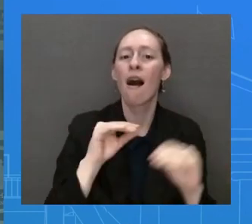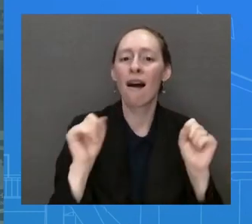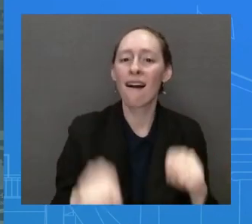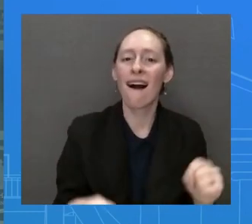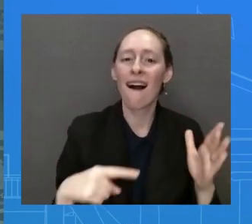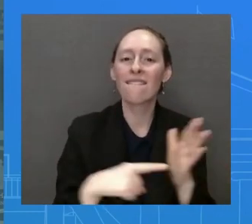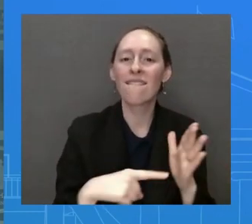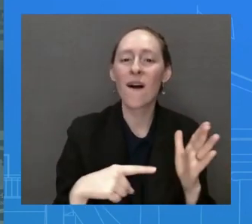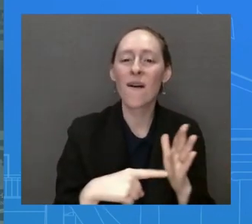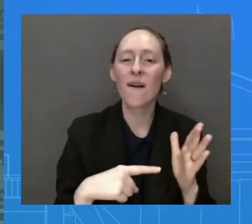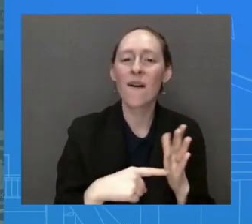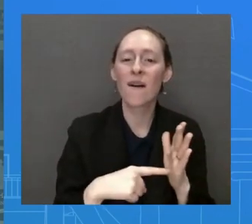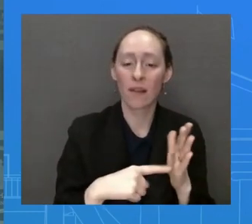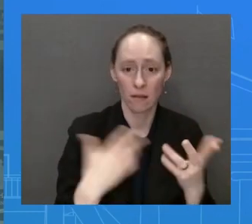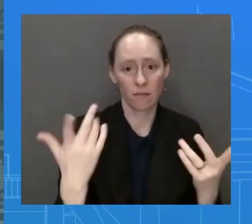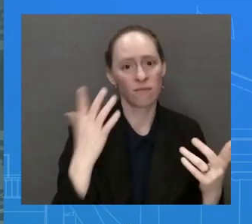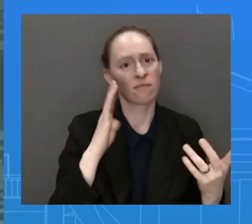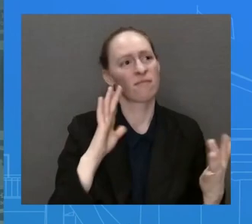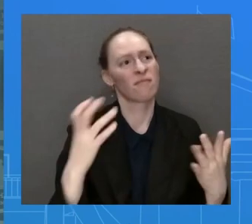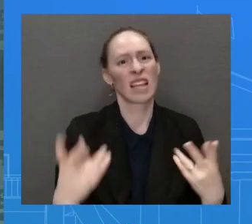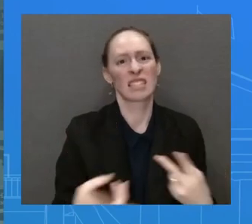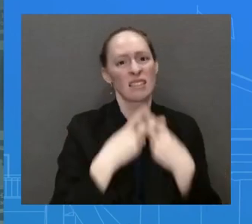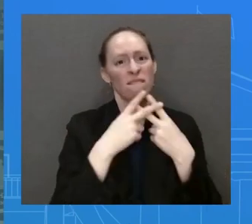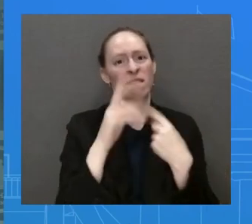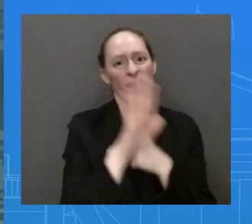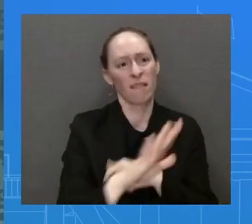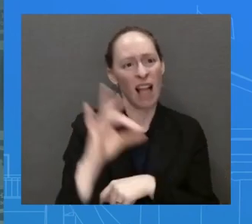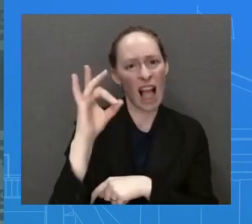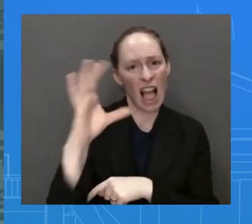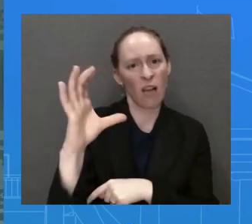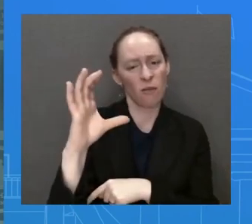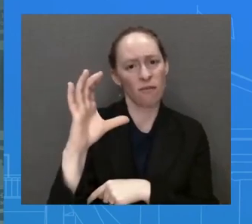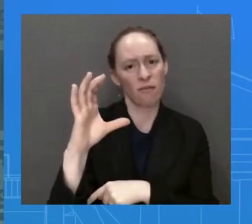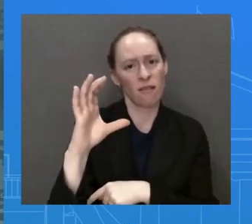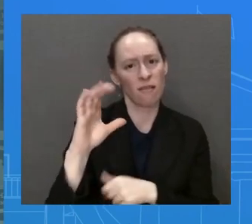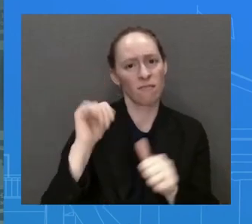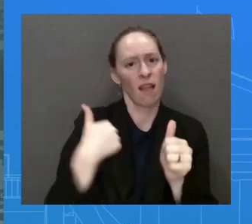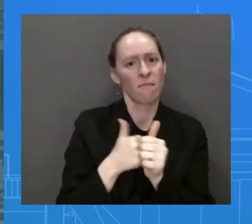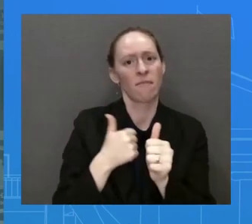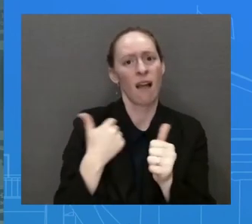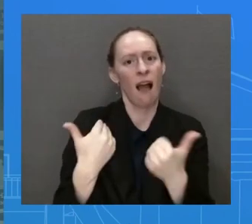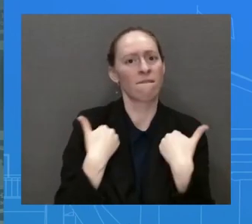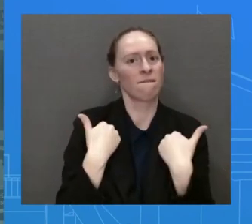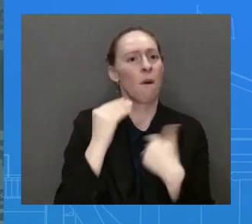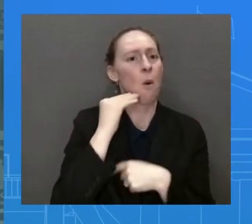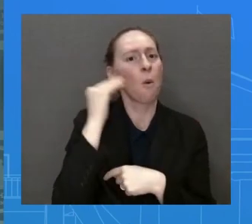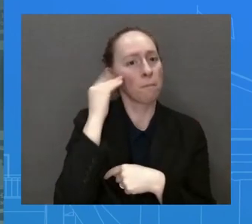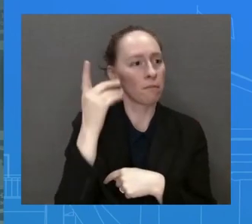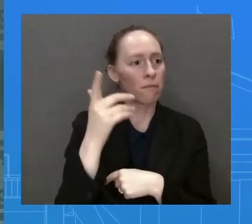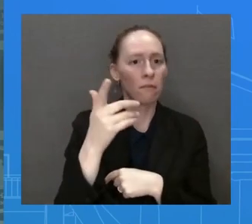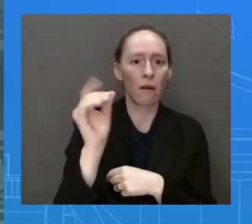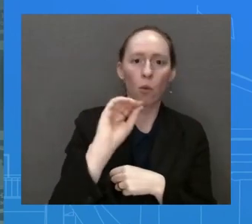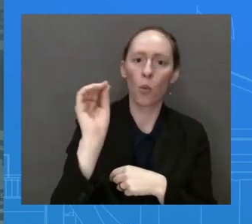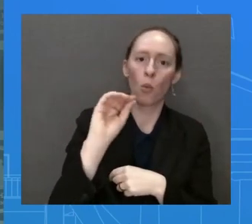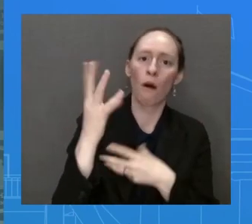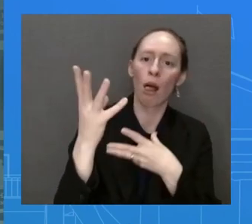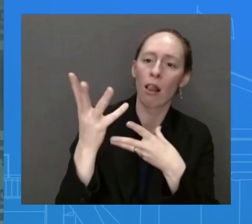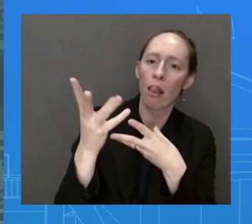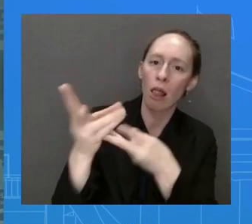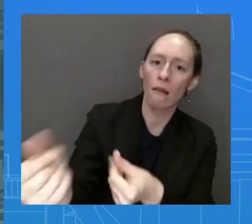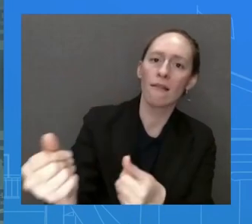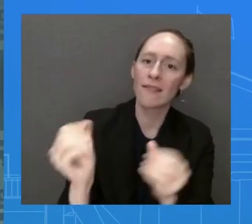health insurance on average. And 4 out of 5 healthcare.gov enrollees can find coverage